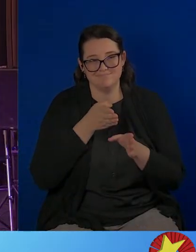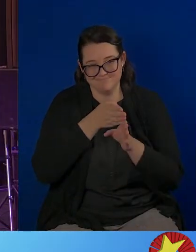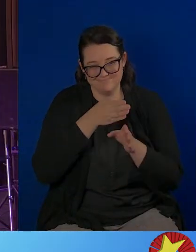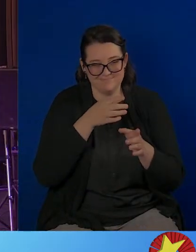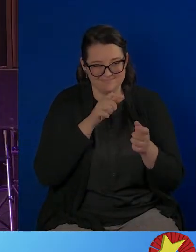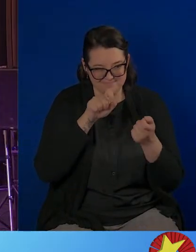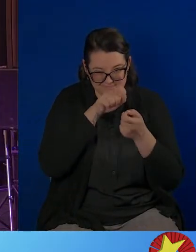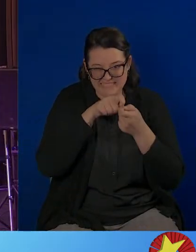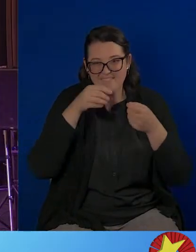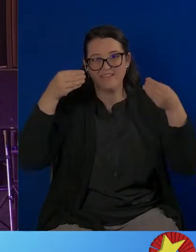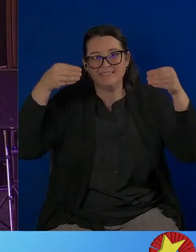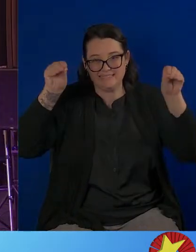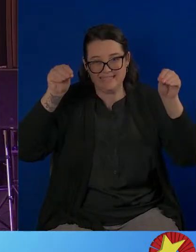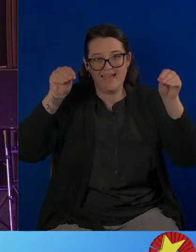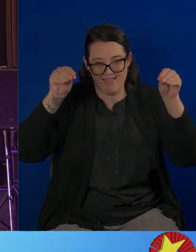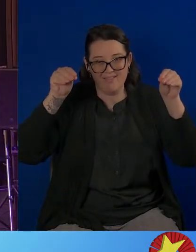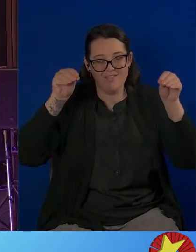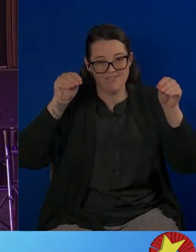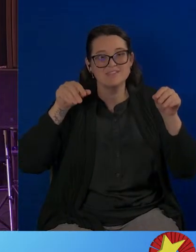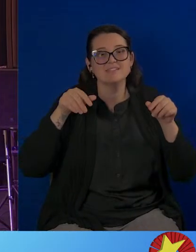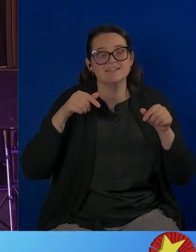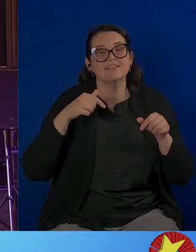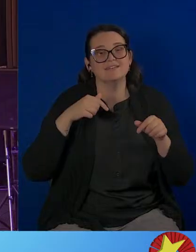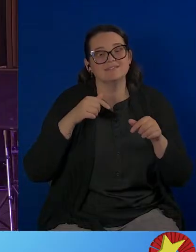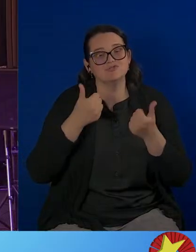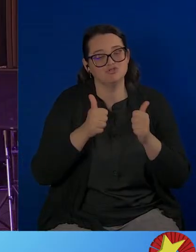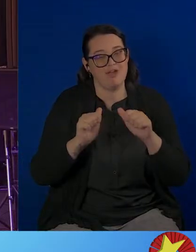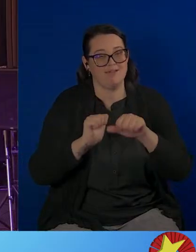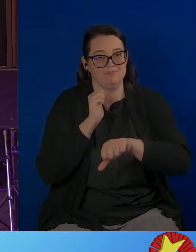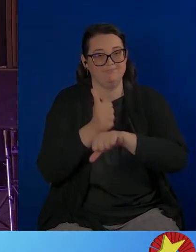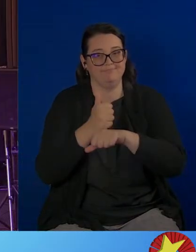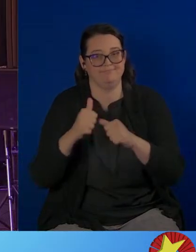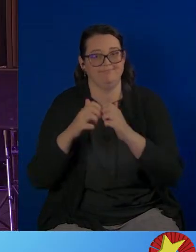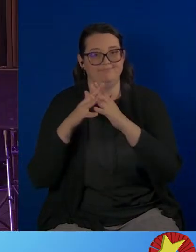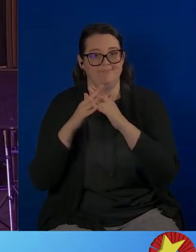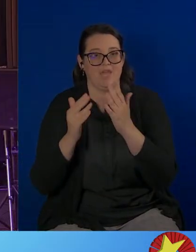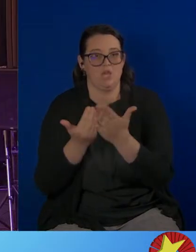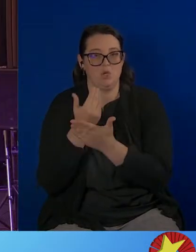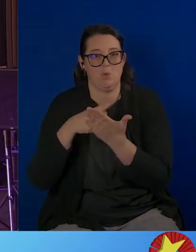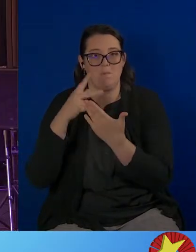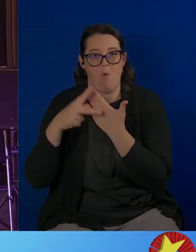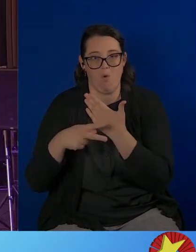to establish a new program called the Direct Video Call.